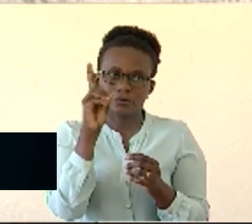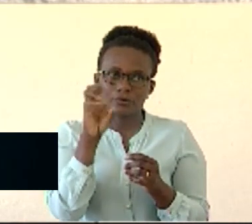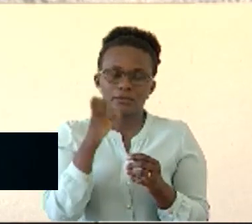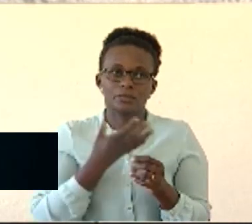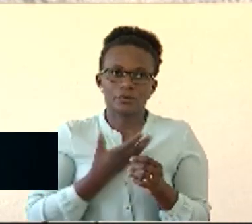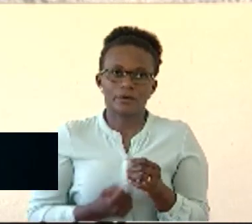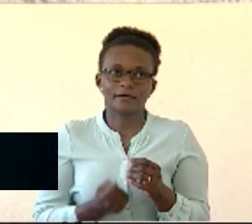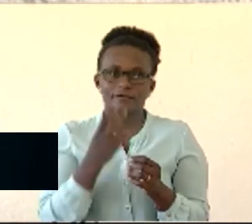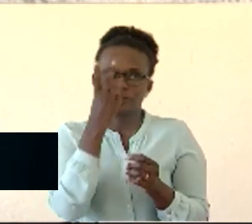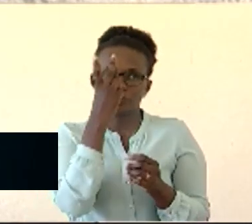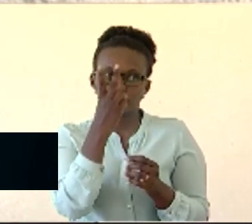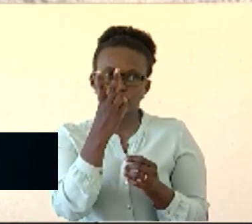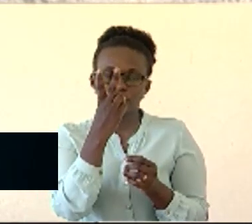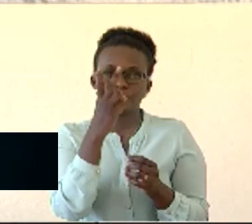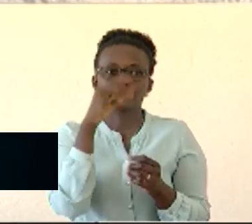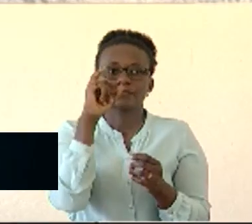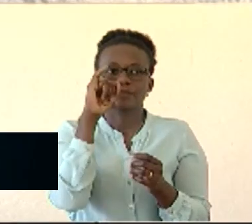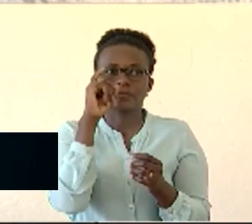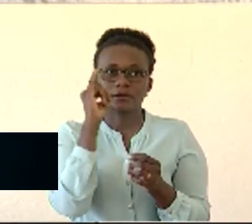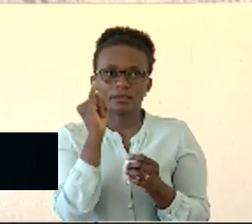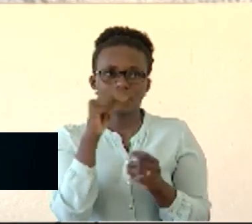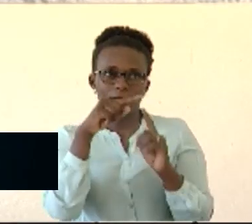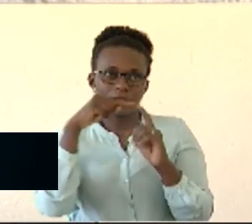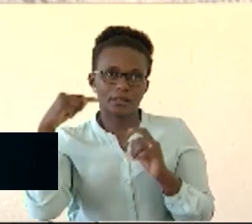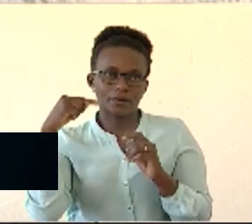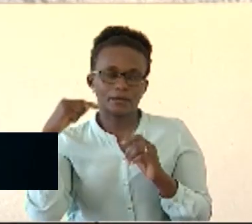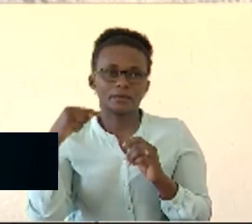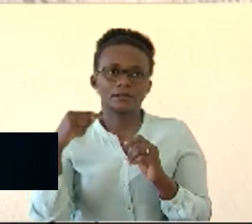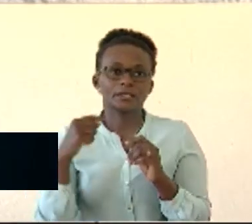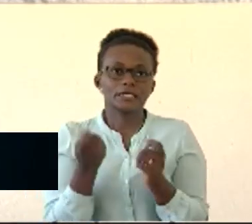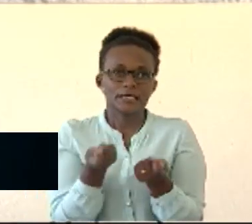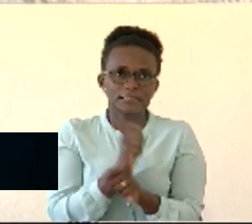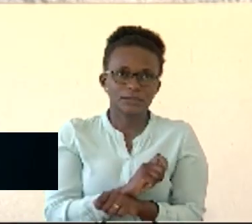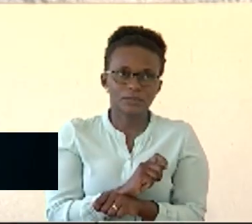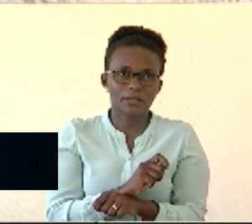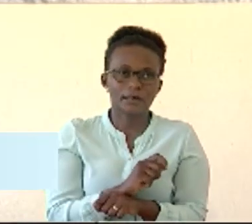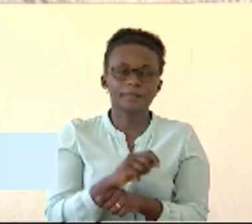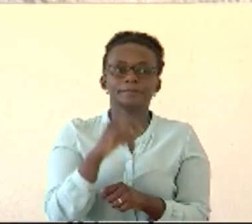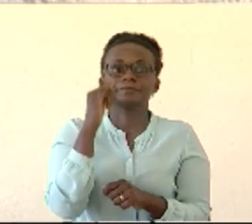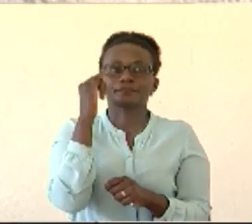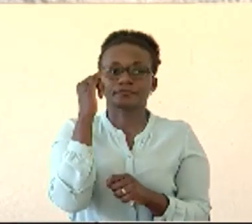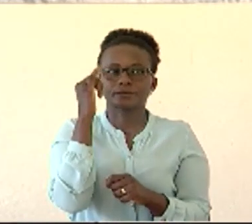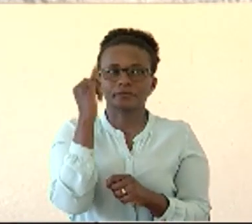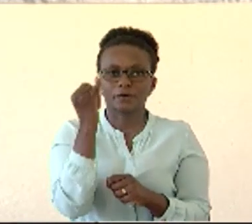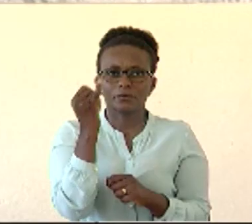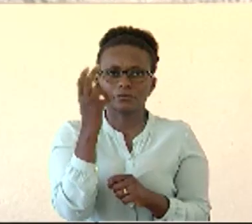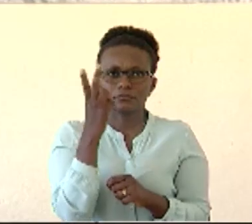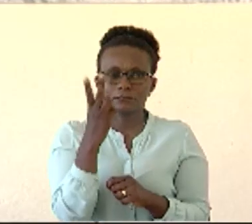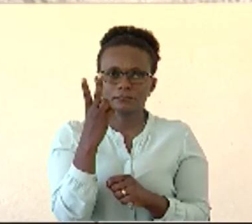be 2 iodine plus the 2 electrons. This is the iodine, which is brown,